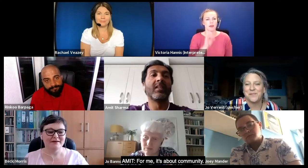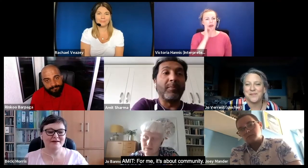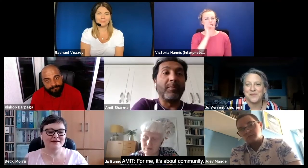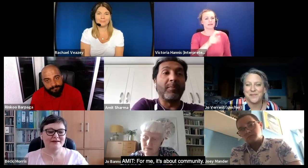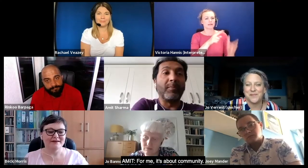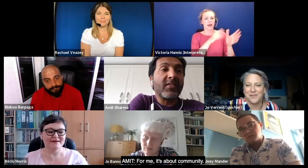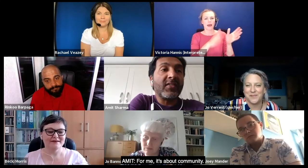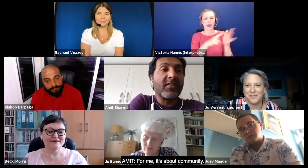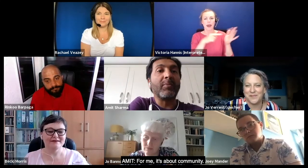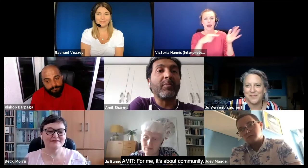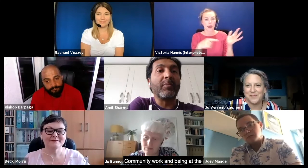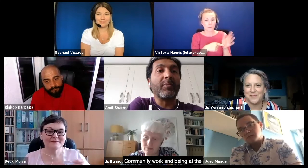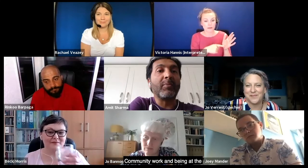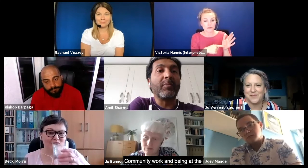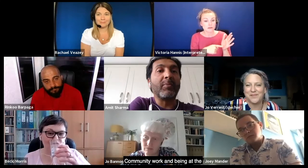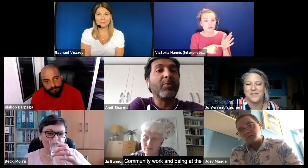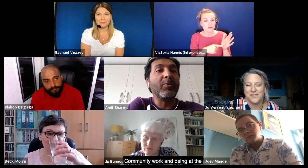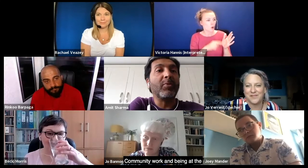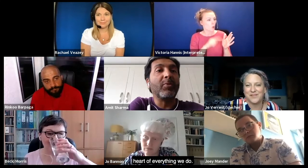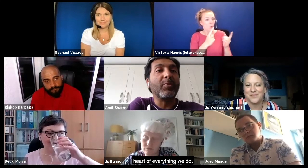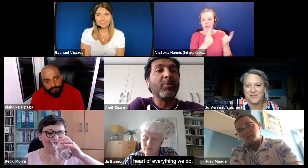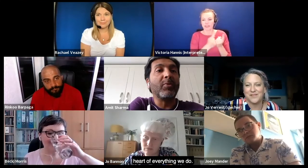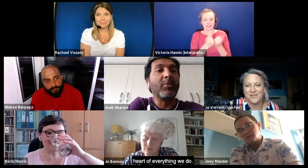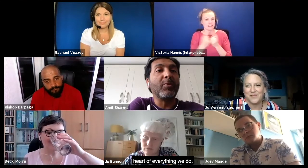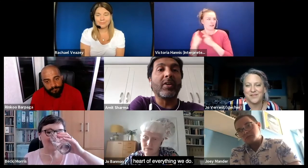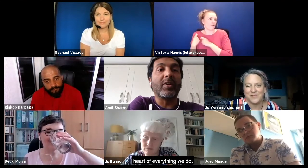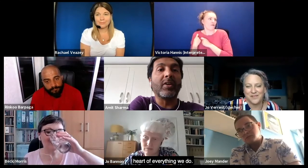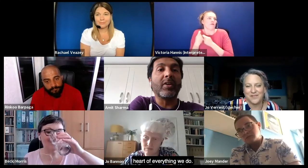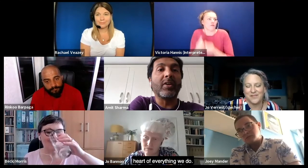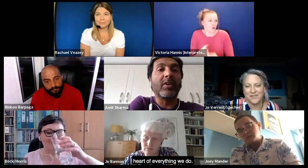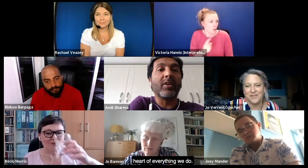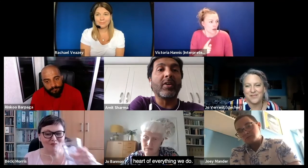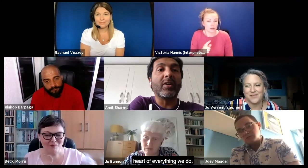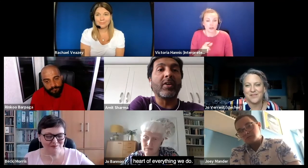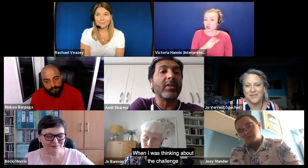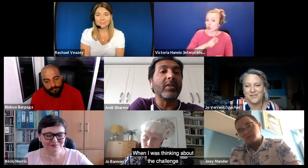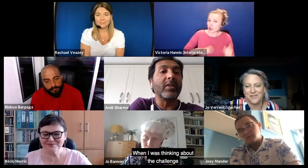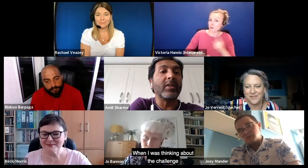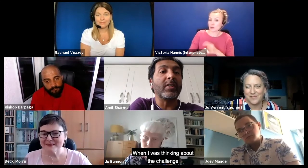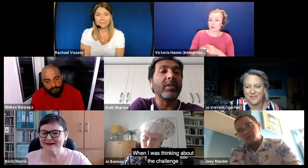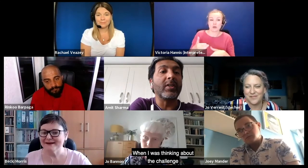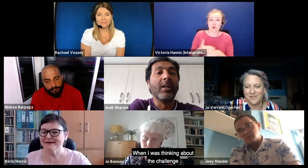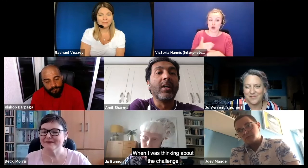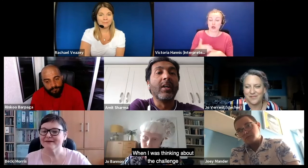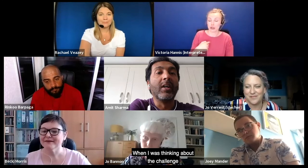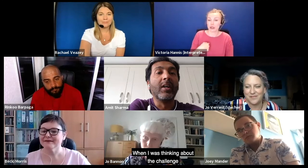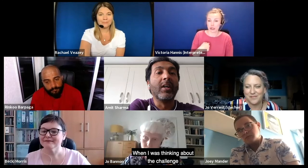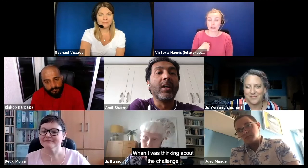For me, it's about community work and being at the heart of everything we do. When I was thinking